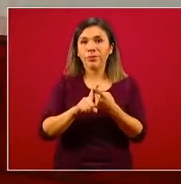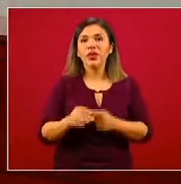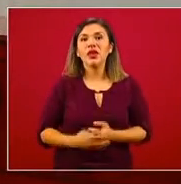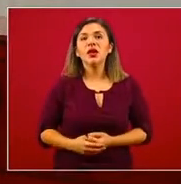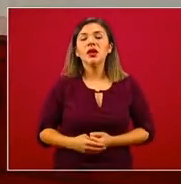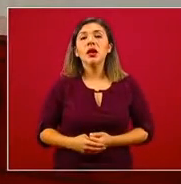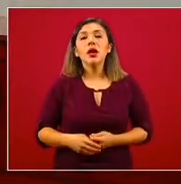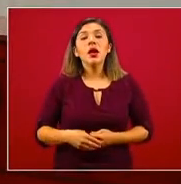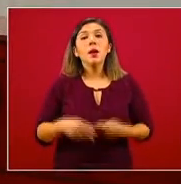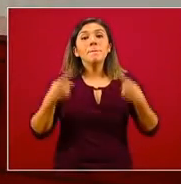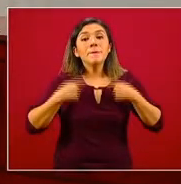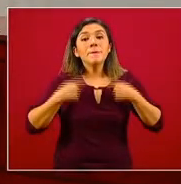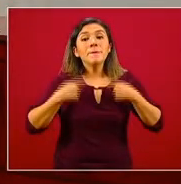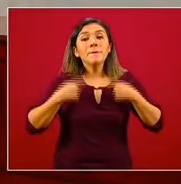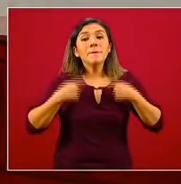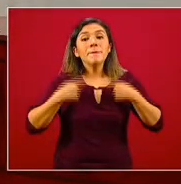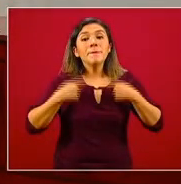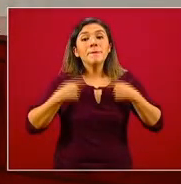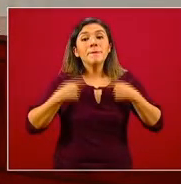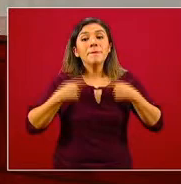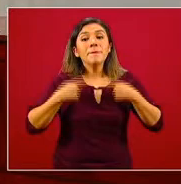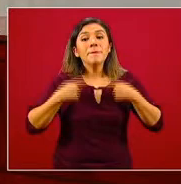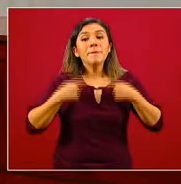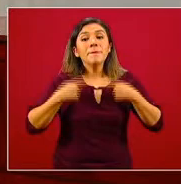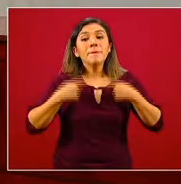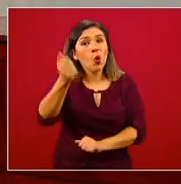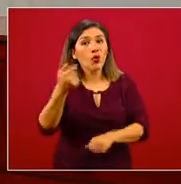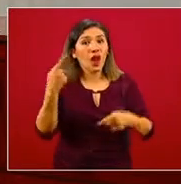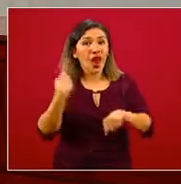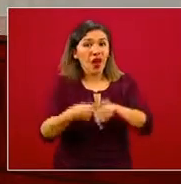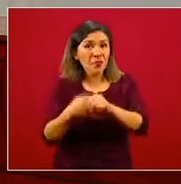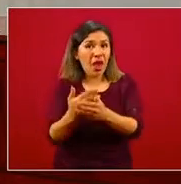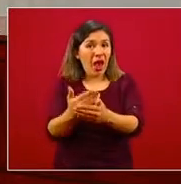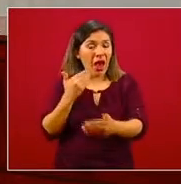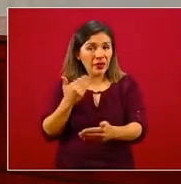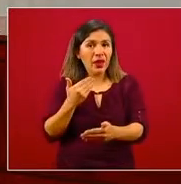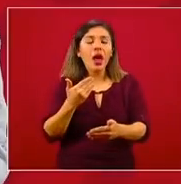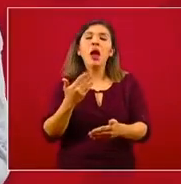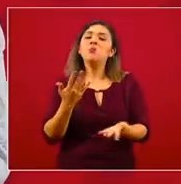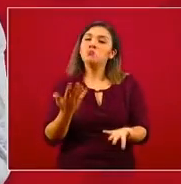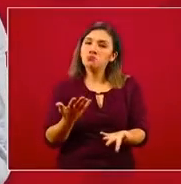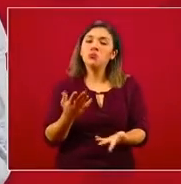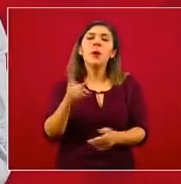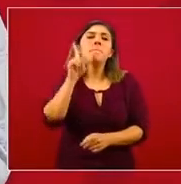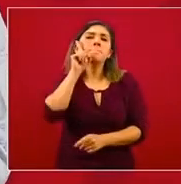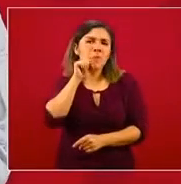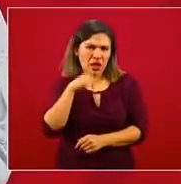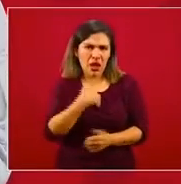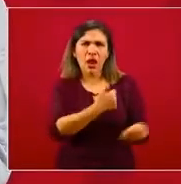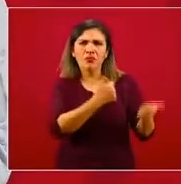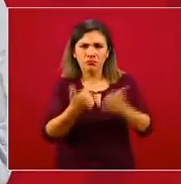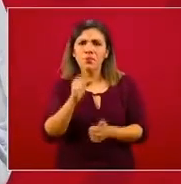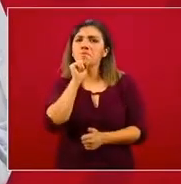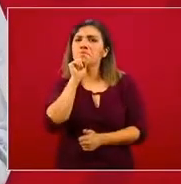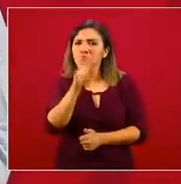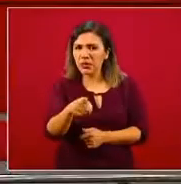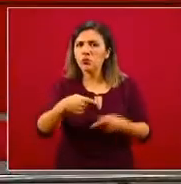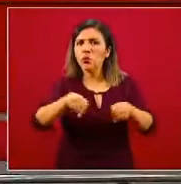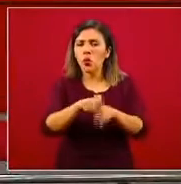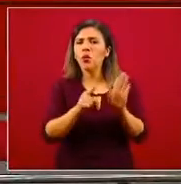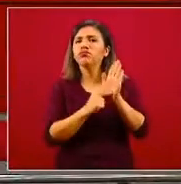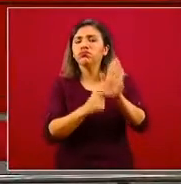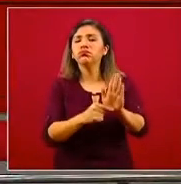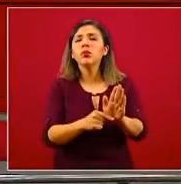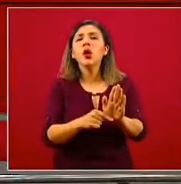comorbilidades. But I'm going to Semanalmente, talk esta about the semana no lo comorbidities. presentamos, Every pero week, queremos we traerlo didn't mañana. present it this Ponemos week, un but we siguiente, can cuál es share la